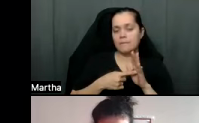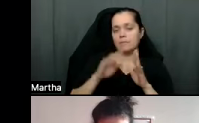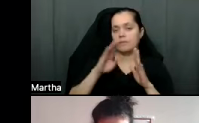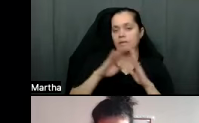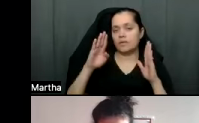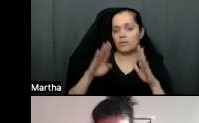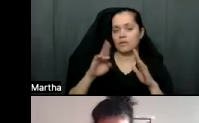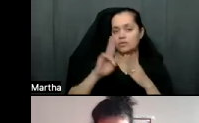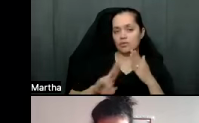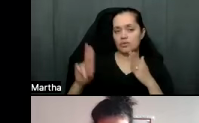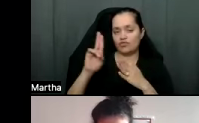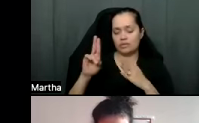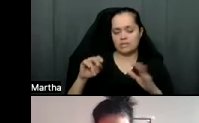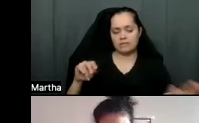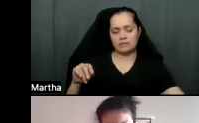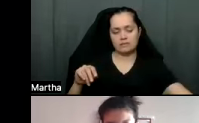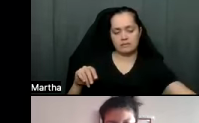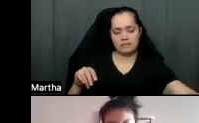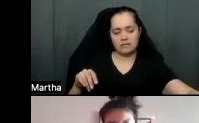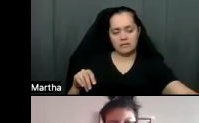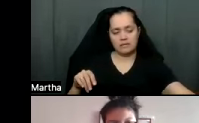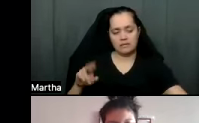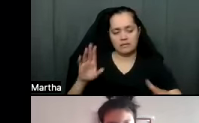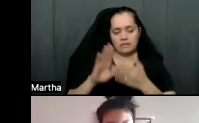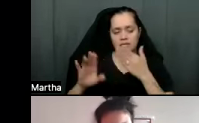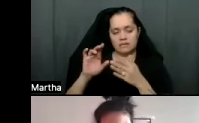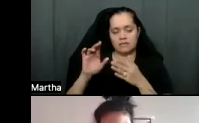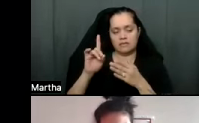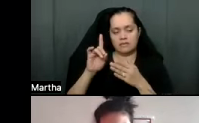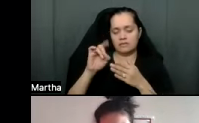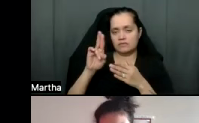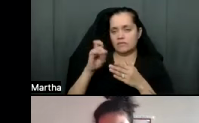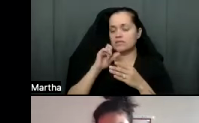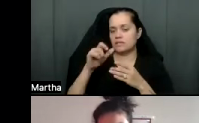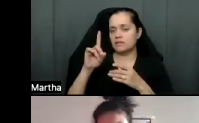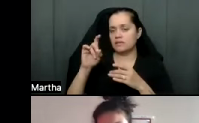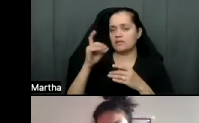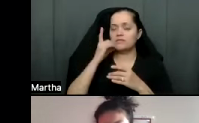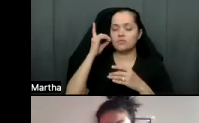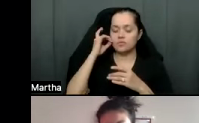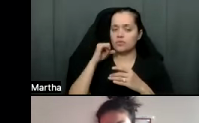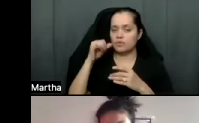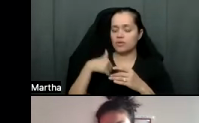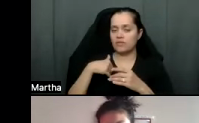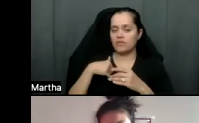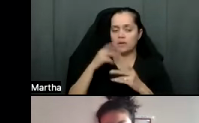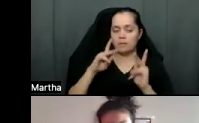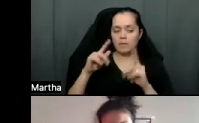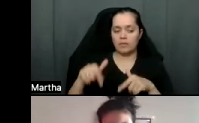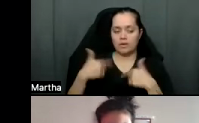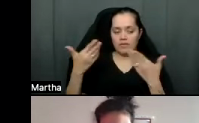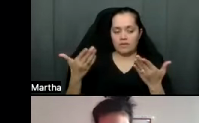university. College of DuPage does not have dorms, so we don't have residential areas. We don't have people living